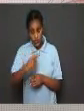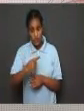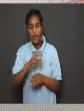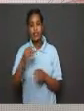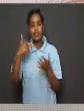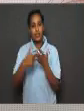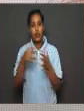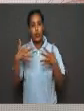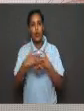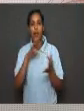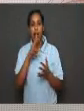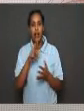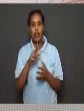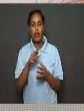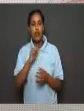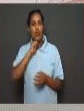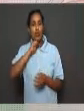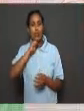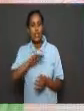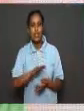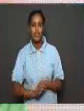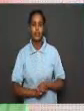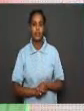compounds are poisonous.